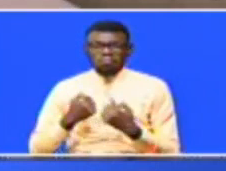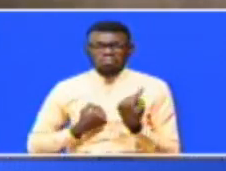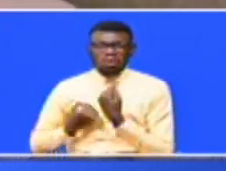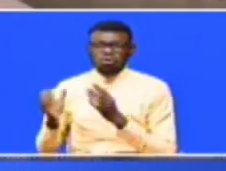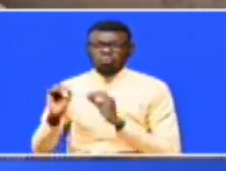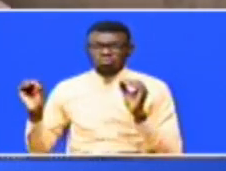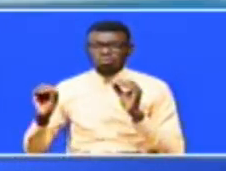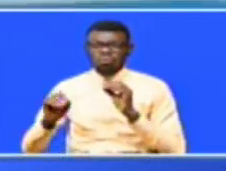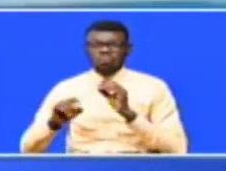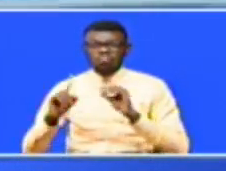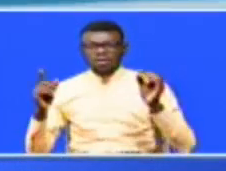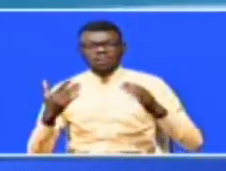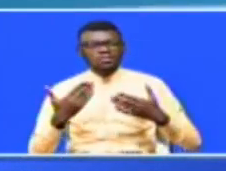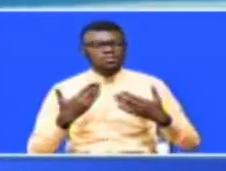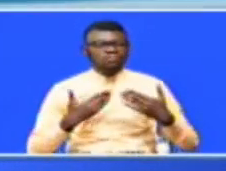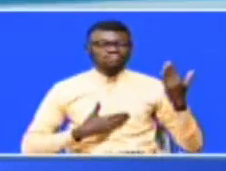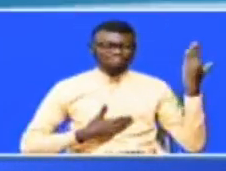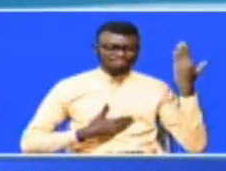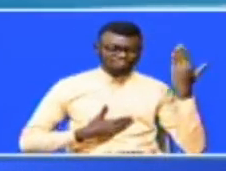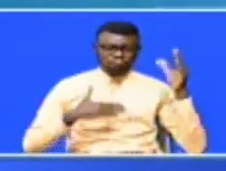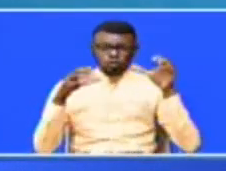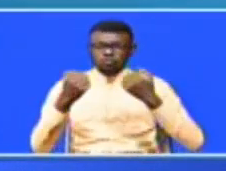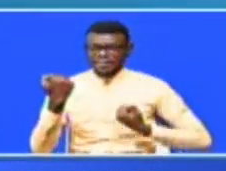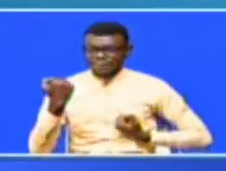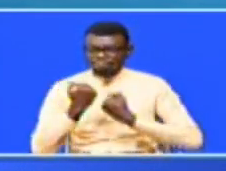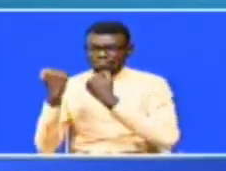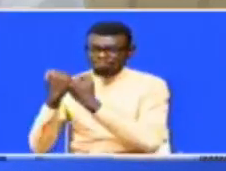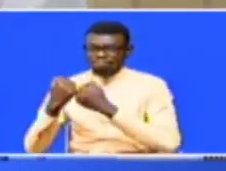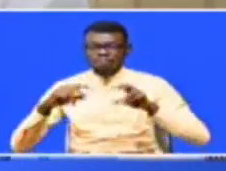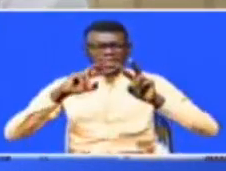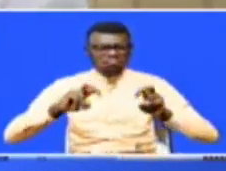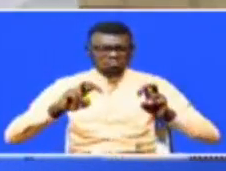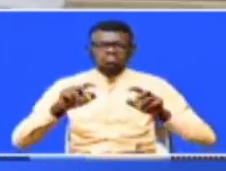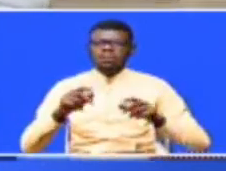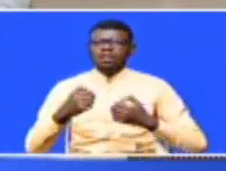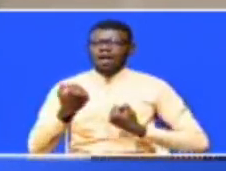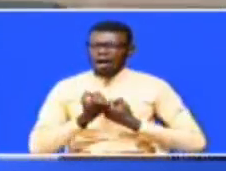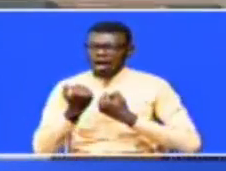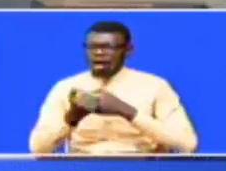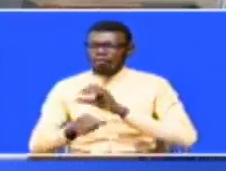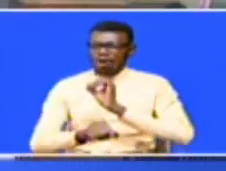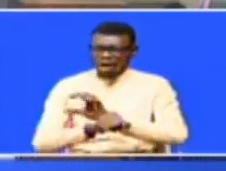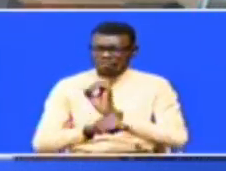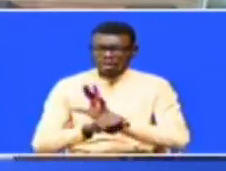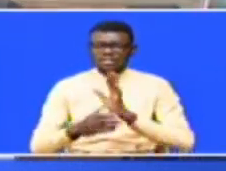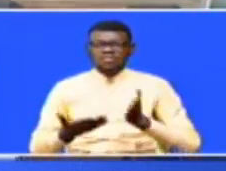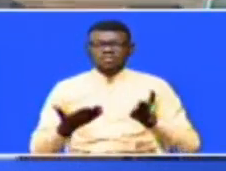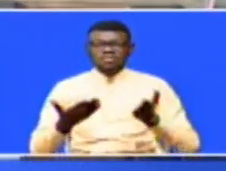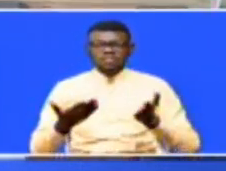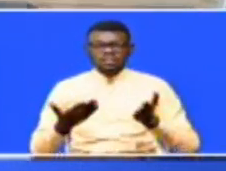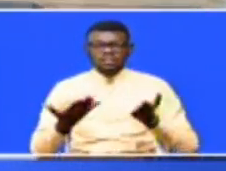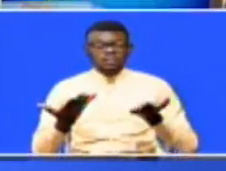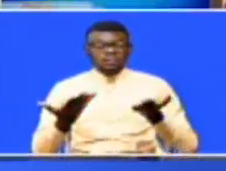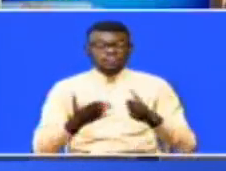na usaidizi wa wahadhiri wake ambao wanamsaidia na utafiti na kumpa usaidizi itajika kutoka kwa usimamizi wa